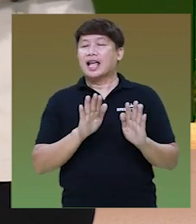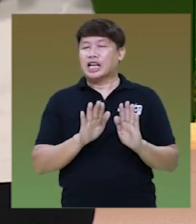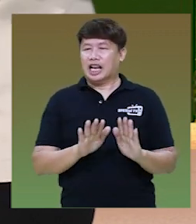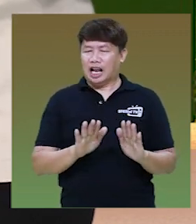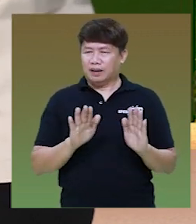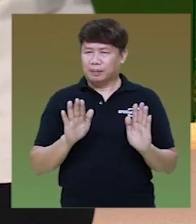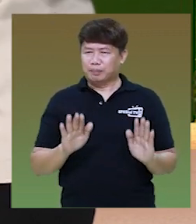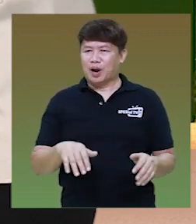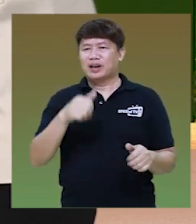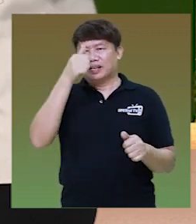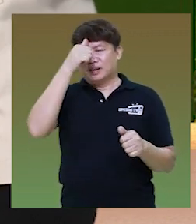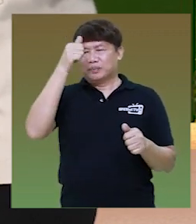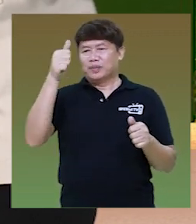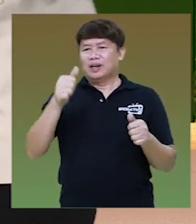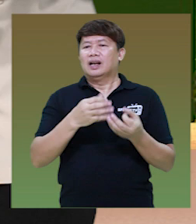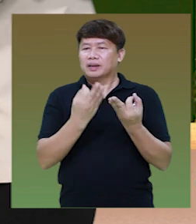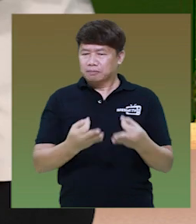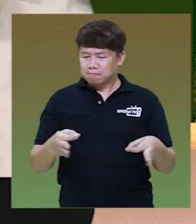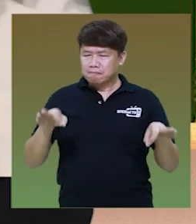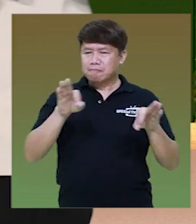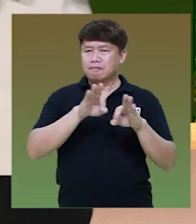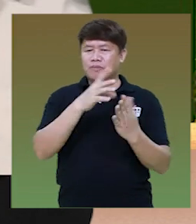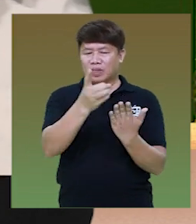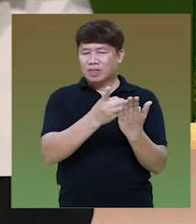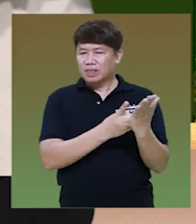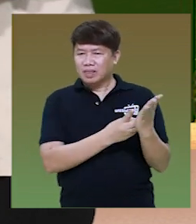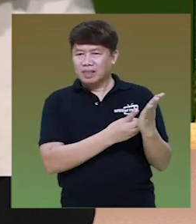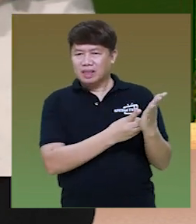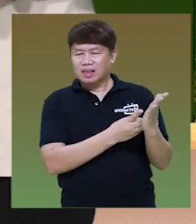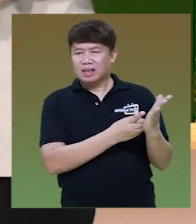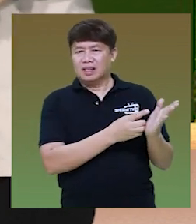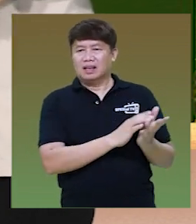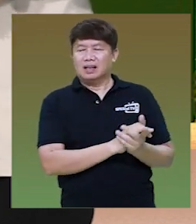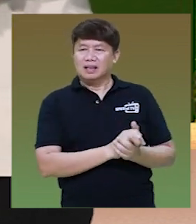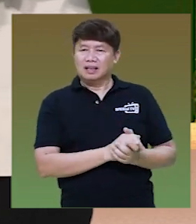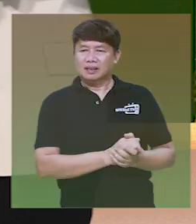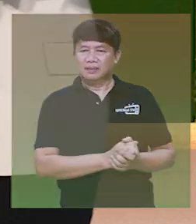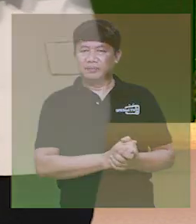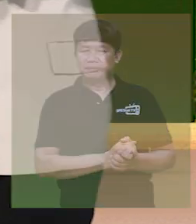Kids, remember the important details in it.